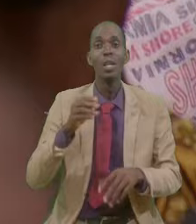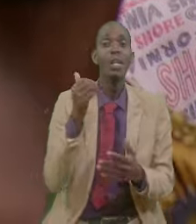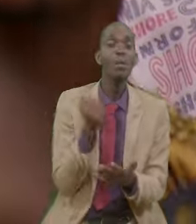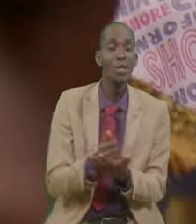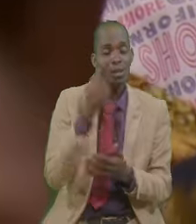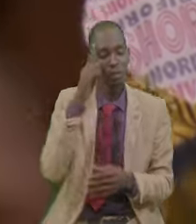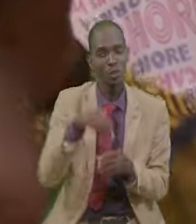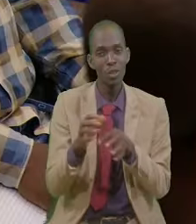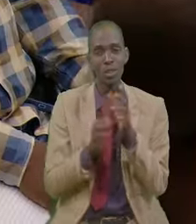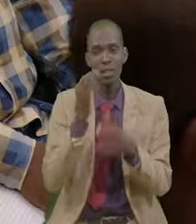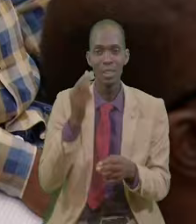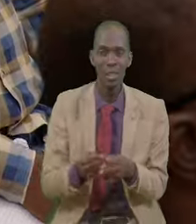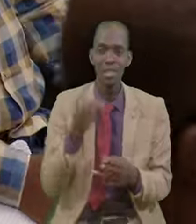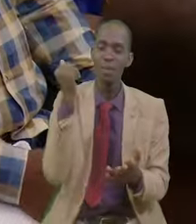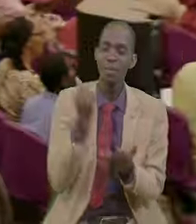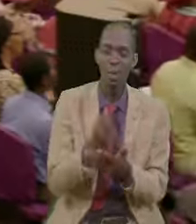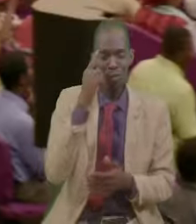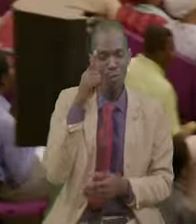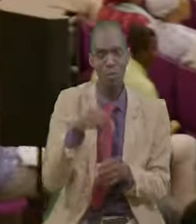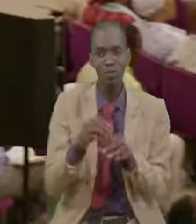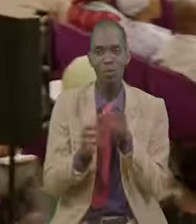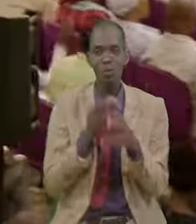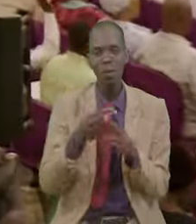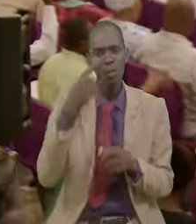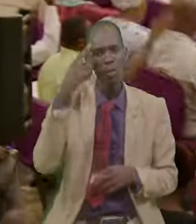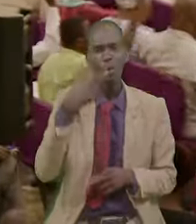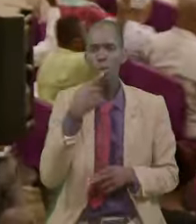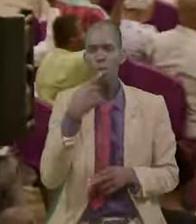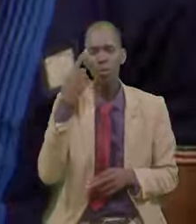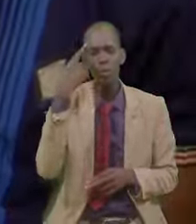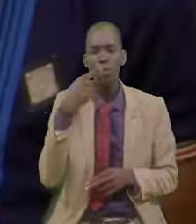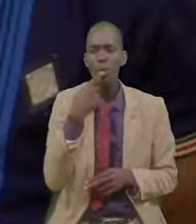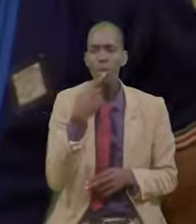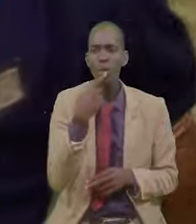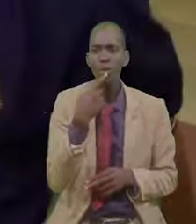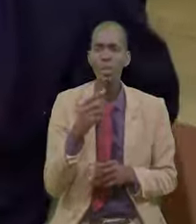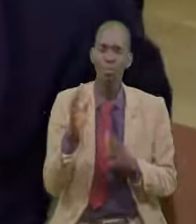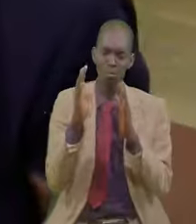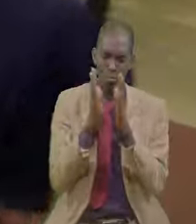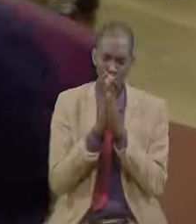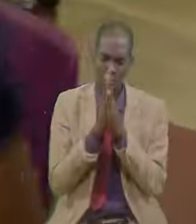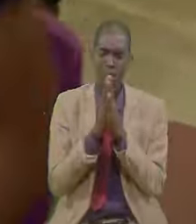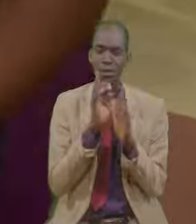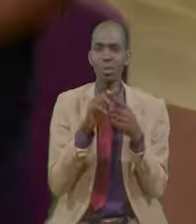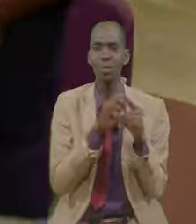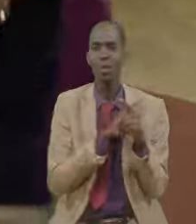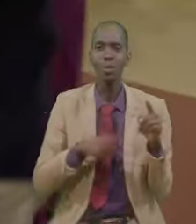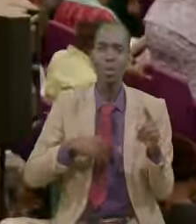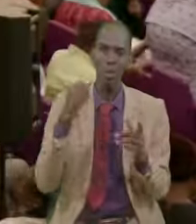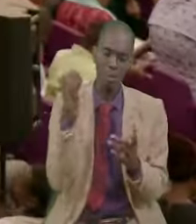Amen. Amen. Amen. Where are you? Where are you? Where are you? Where are you? Tell the Lord,